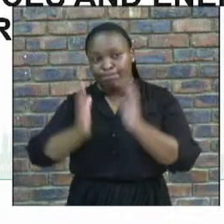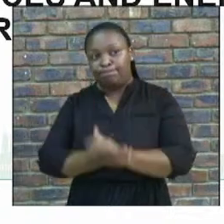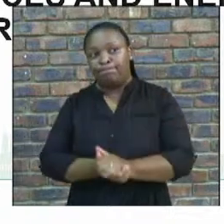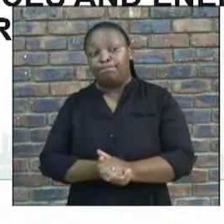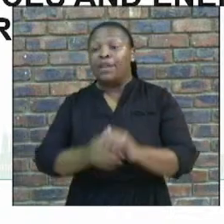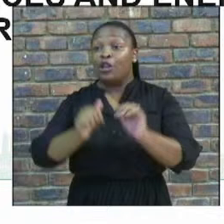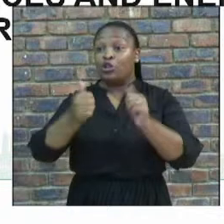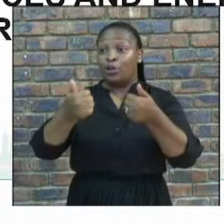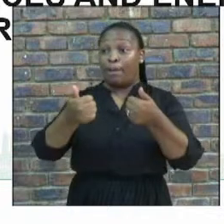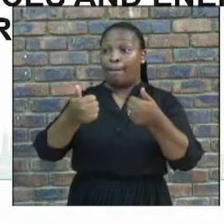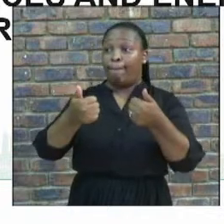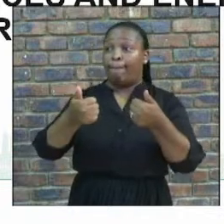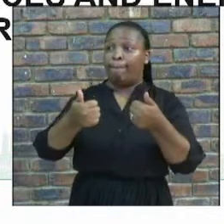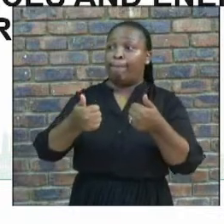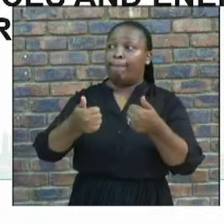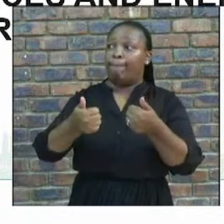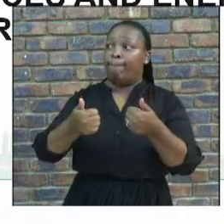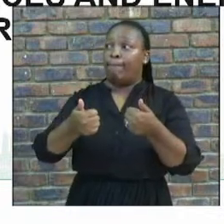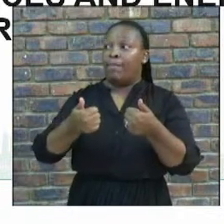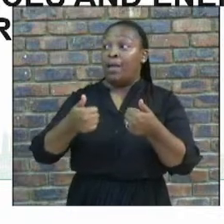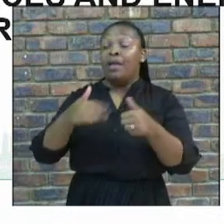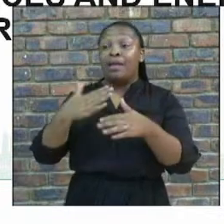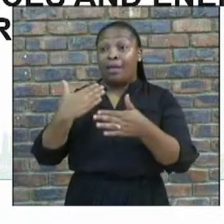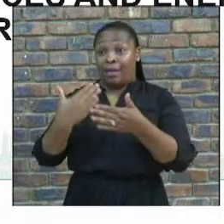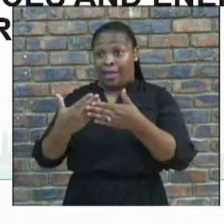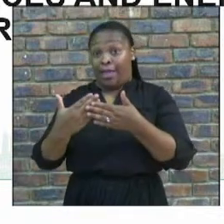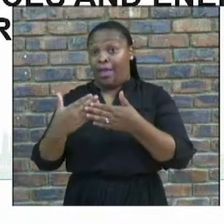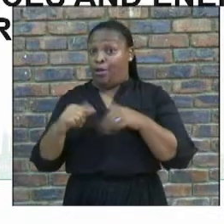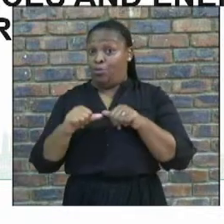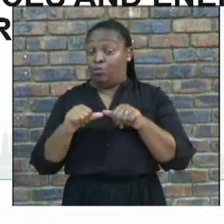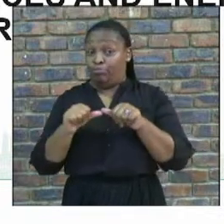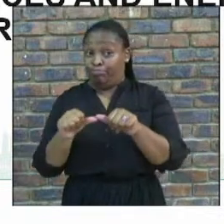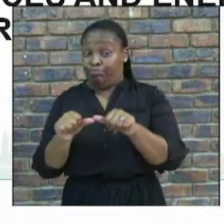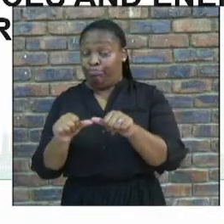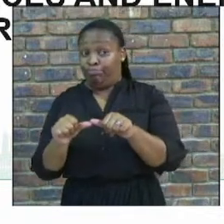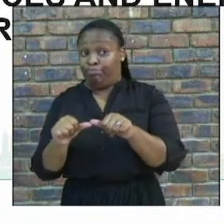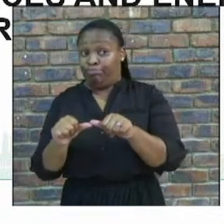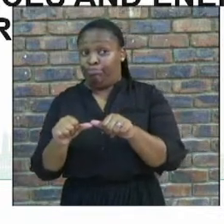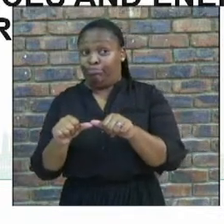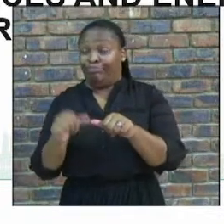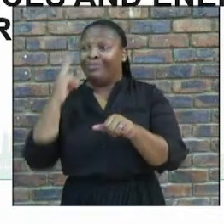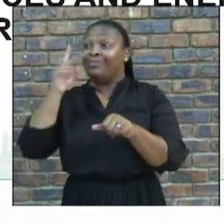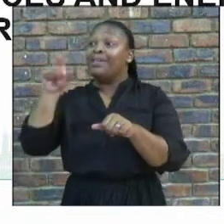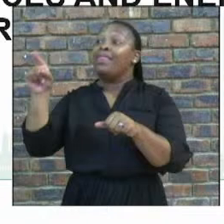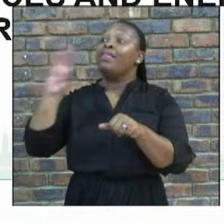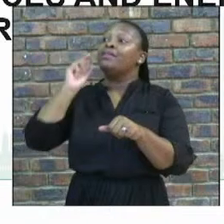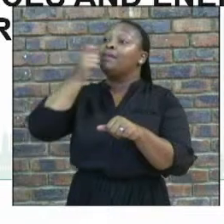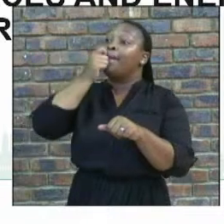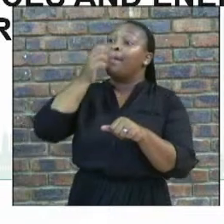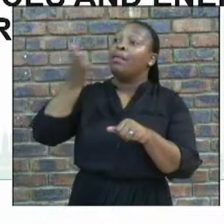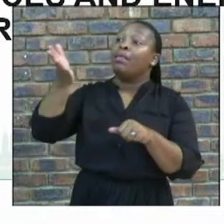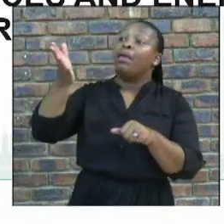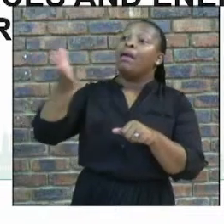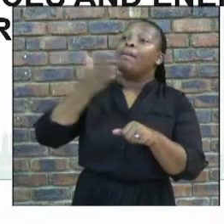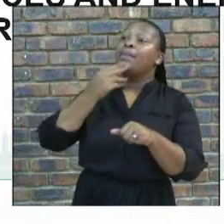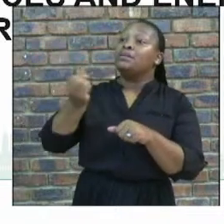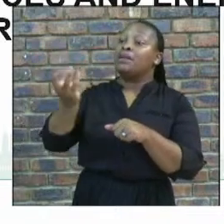Risha Paker, we can do the presentation. There's one hand here.